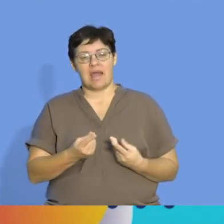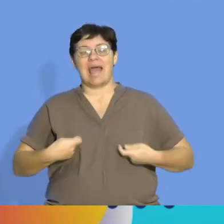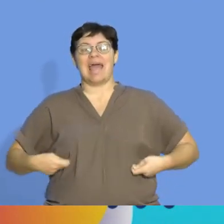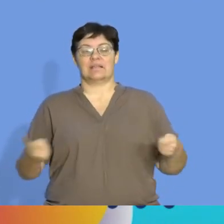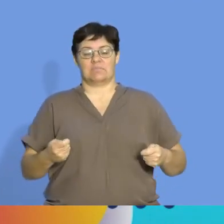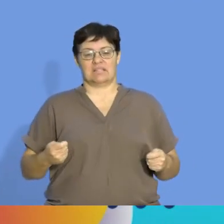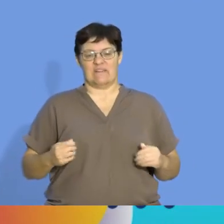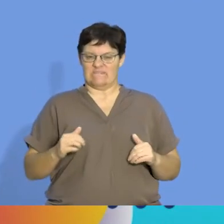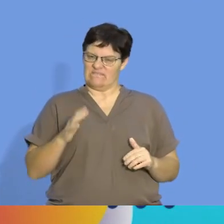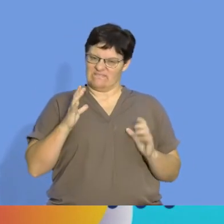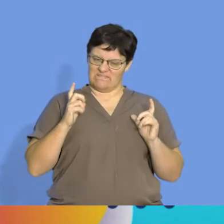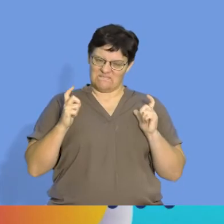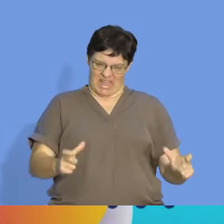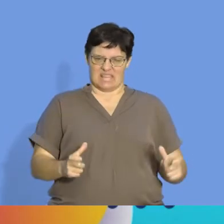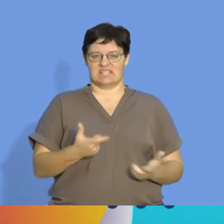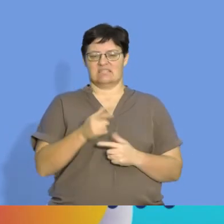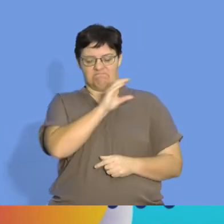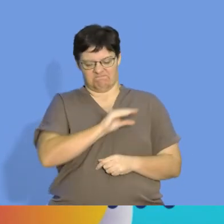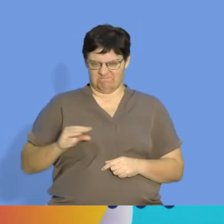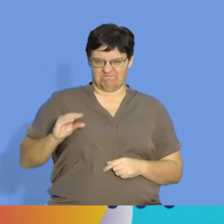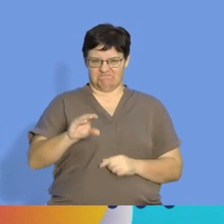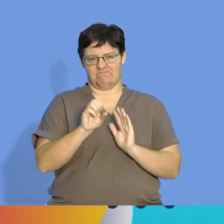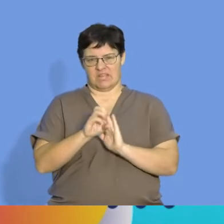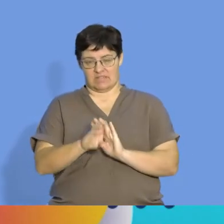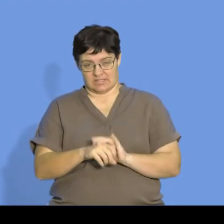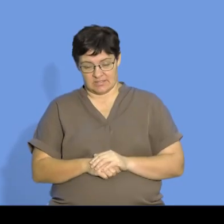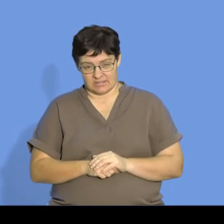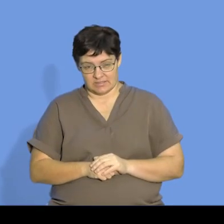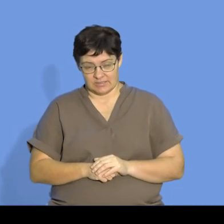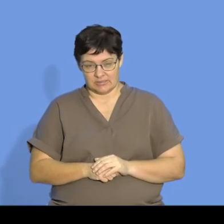now have a bigger expense for advertising.